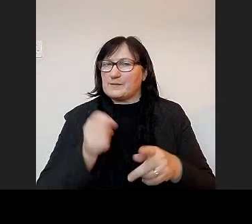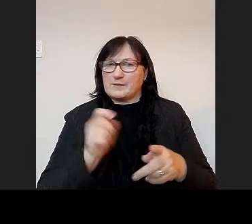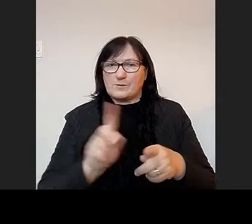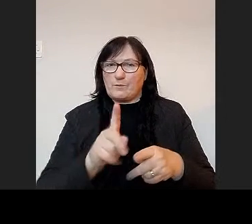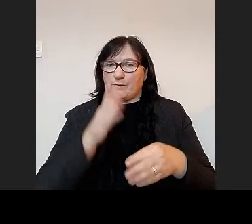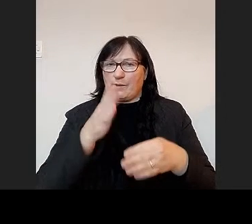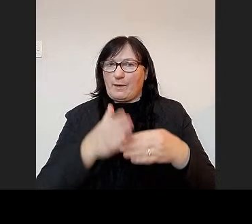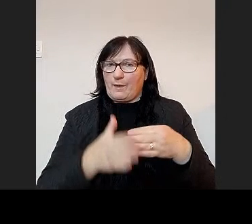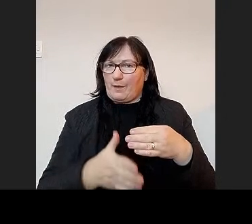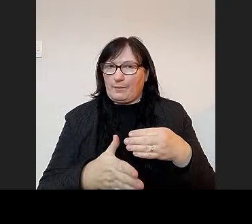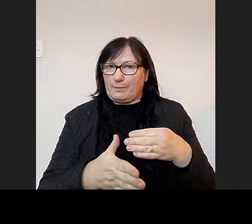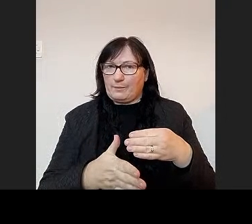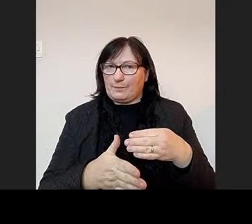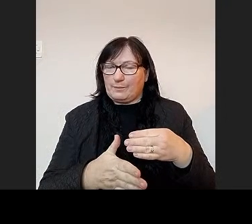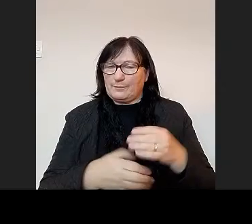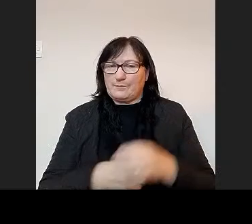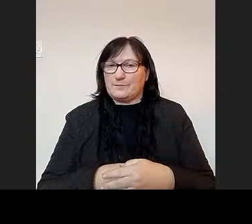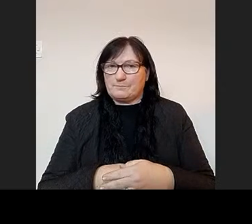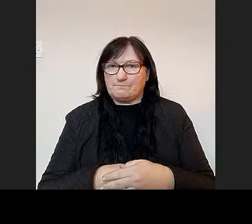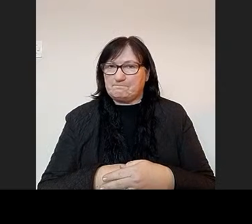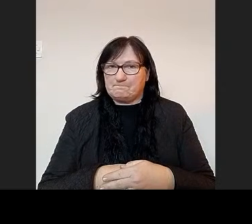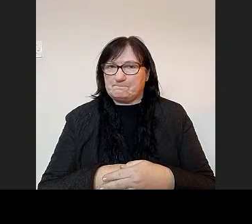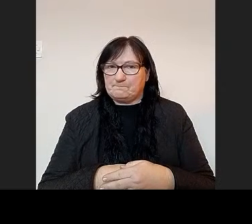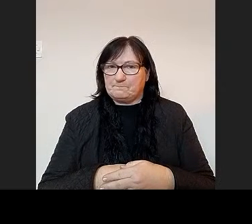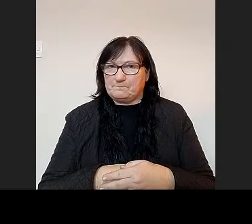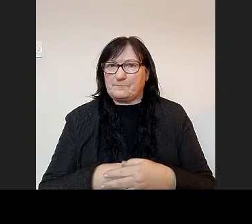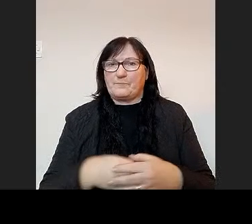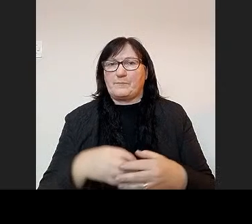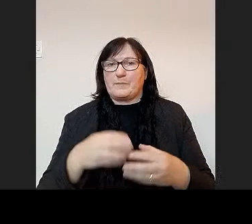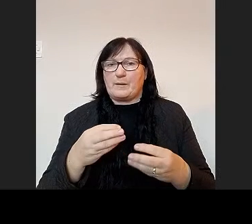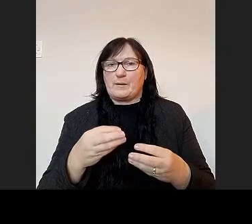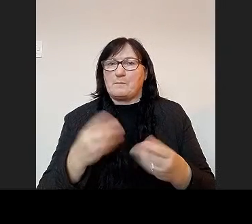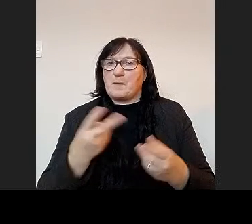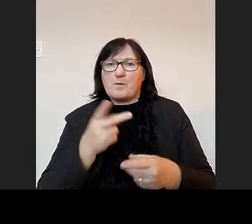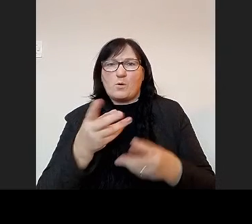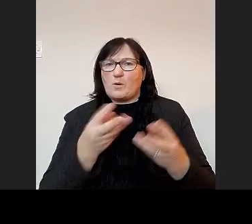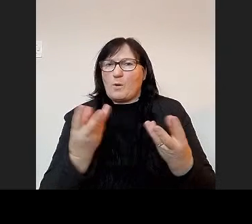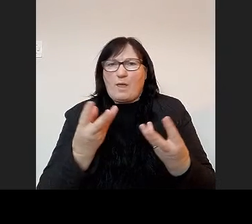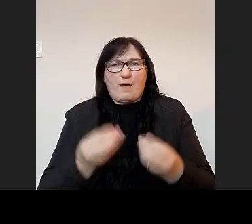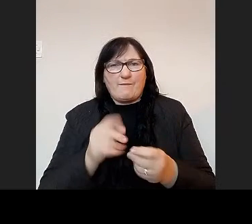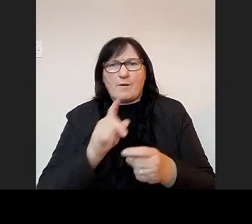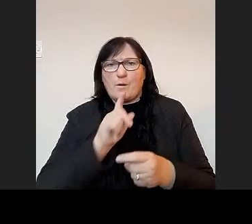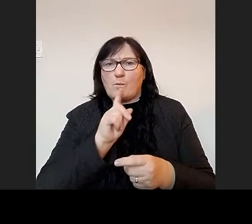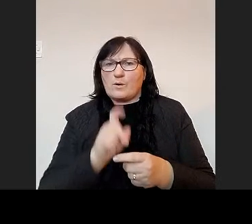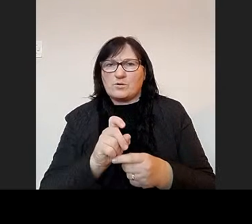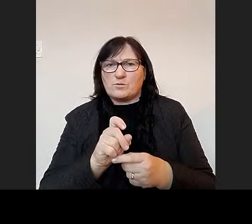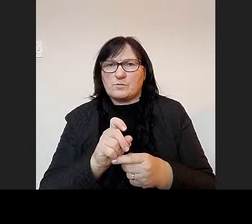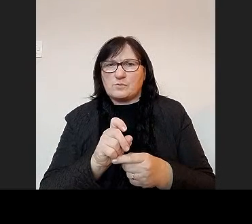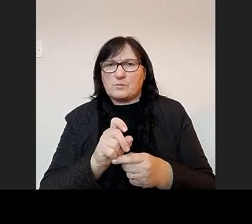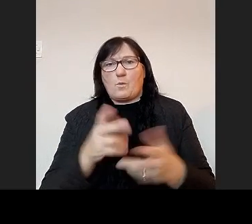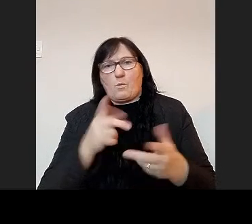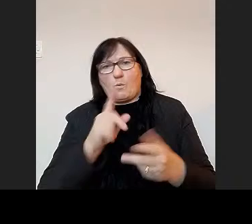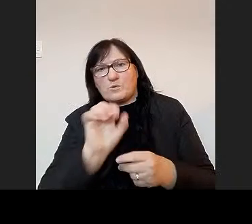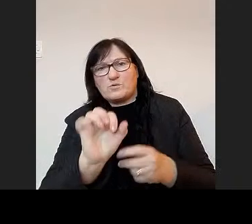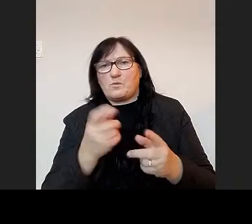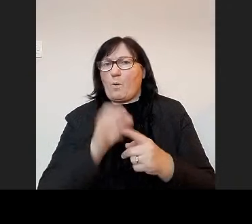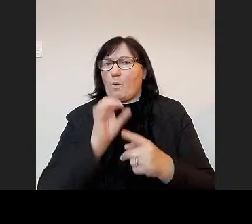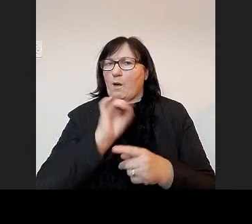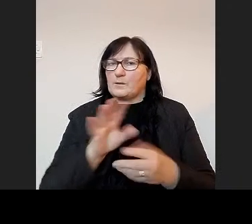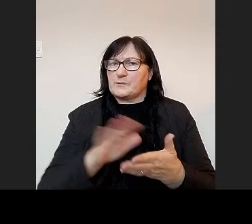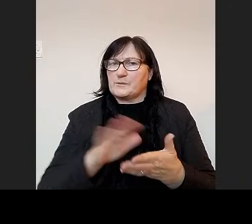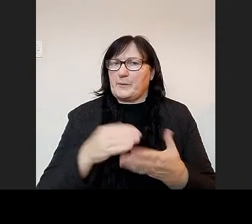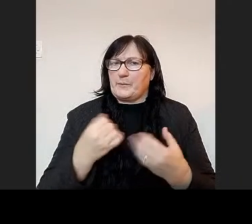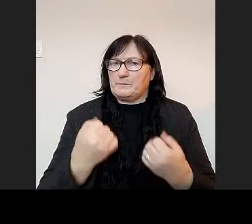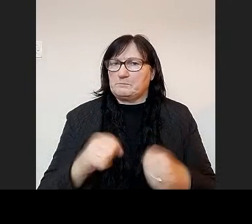If one of your questions has not been answered by our team, it will be deposited in our frequently